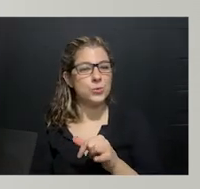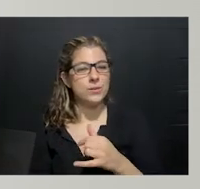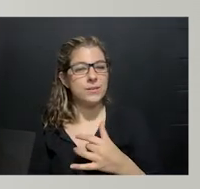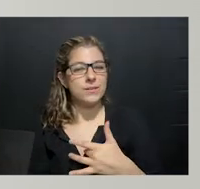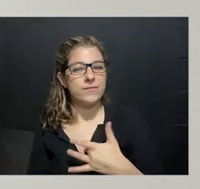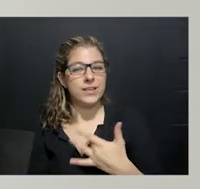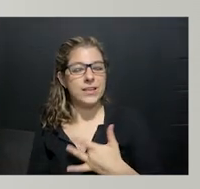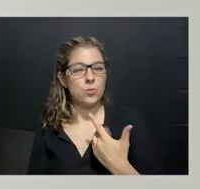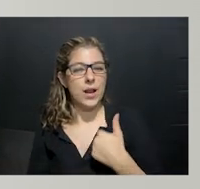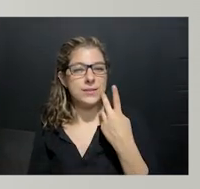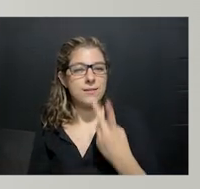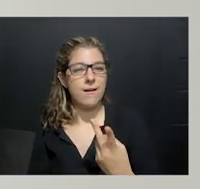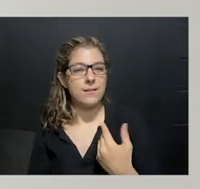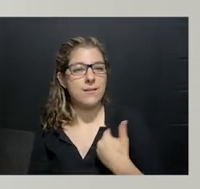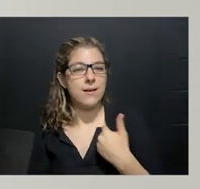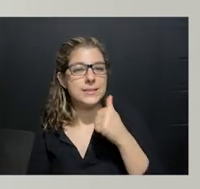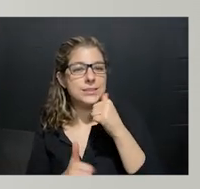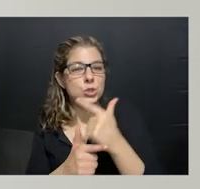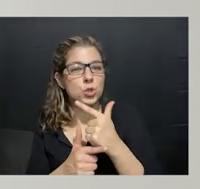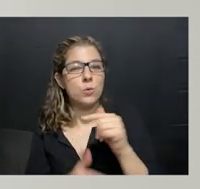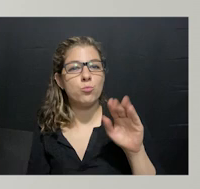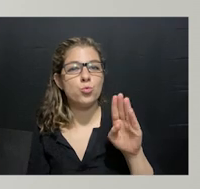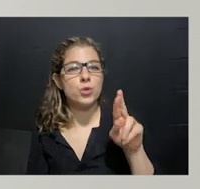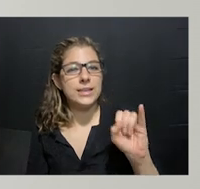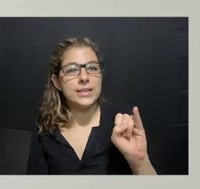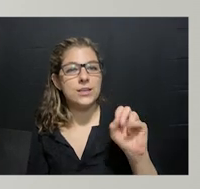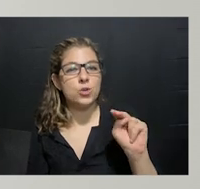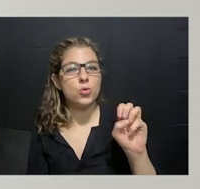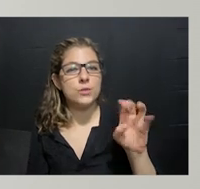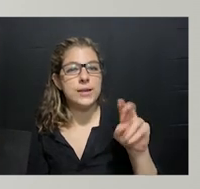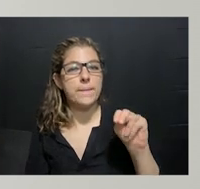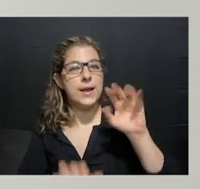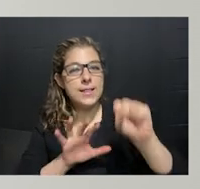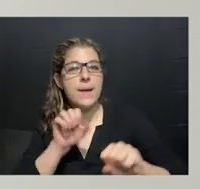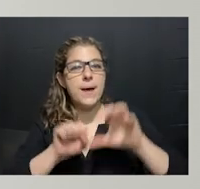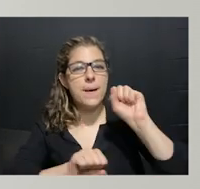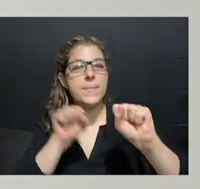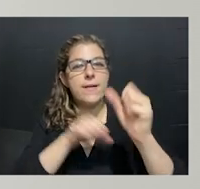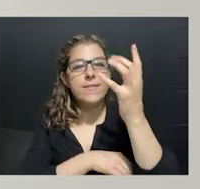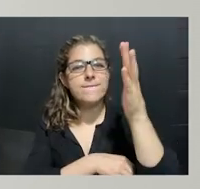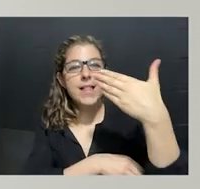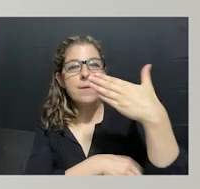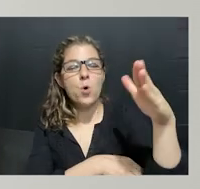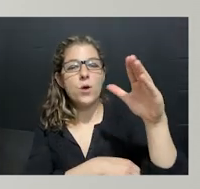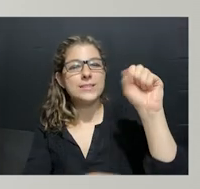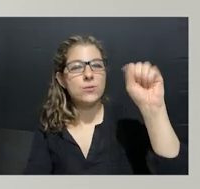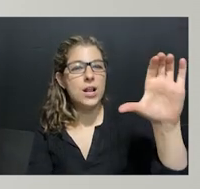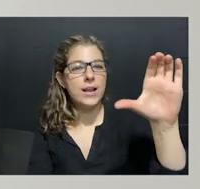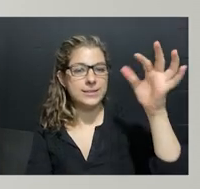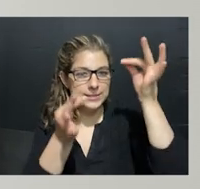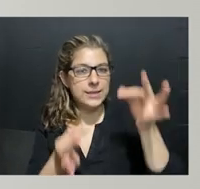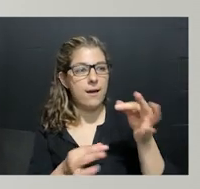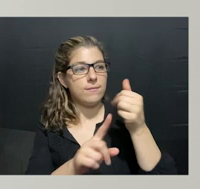I had when I saw young sister Bree Newsom climb up the flagpole in South Carolina and decide that as